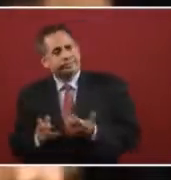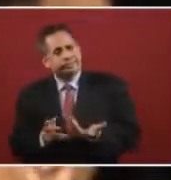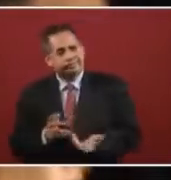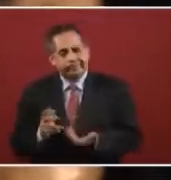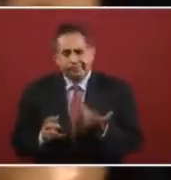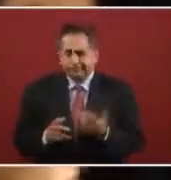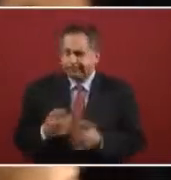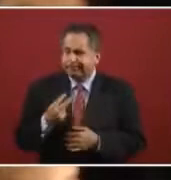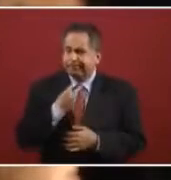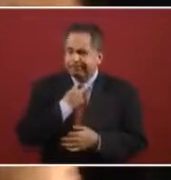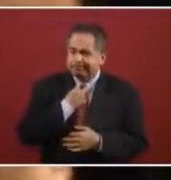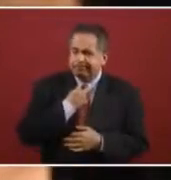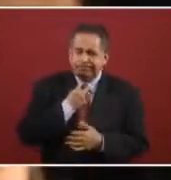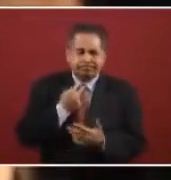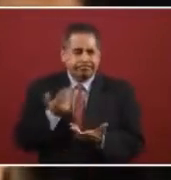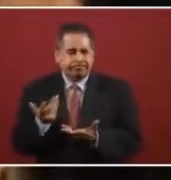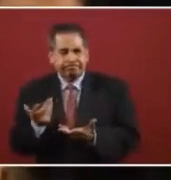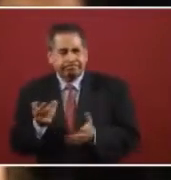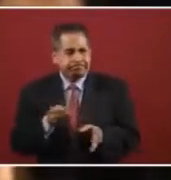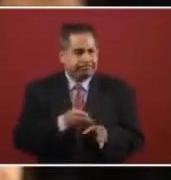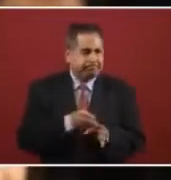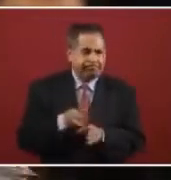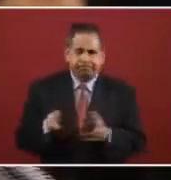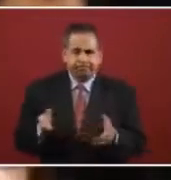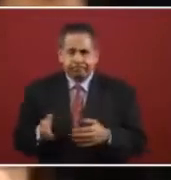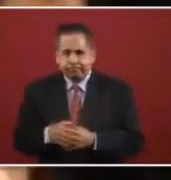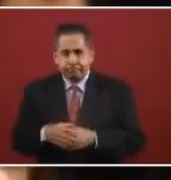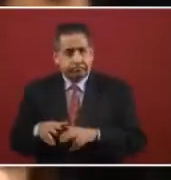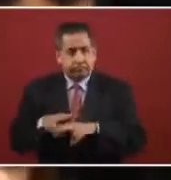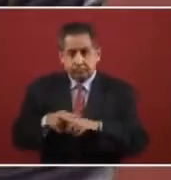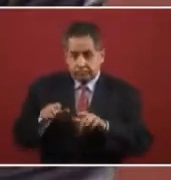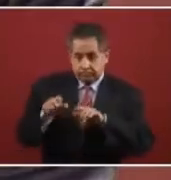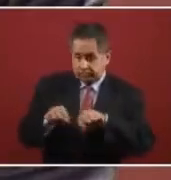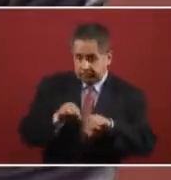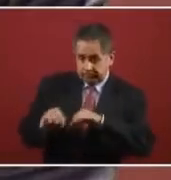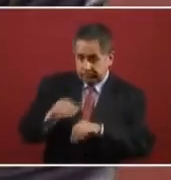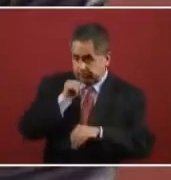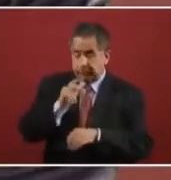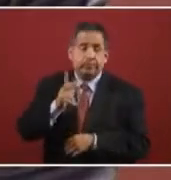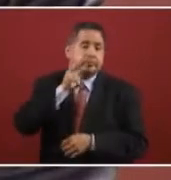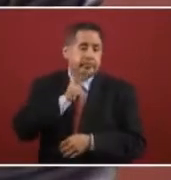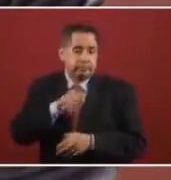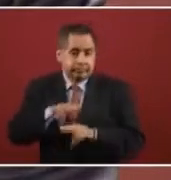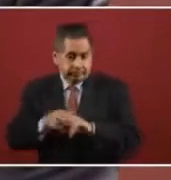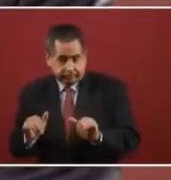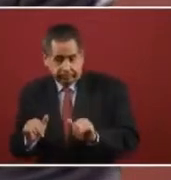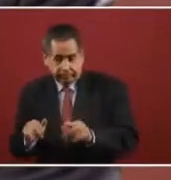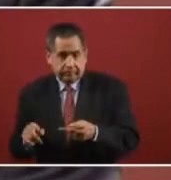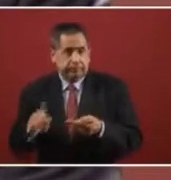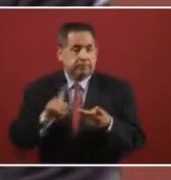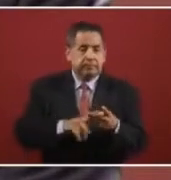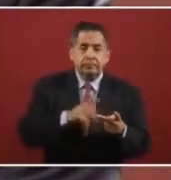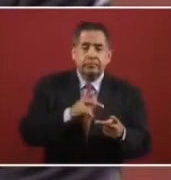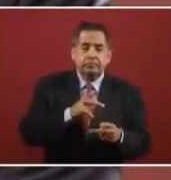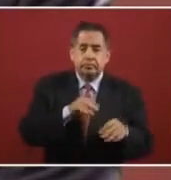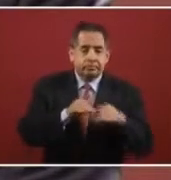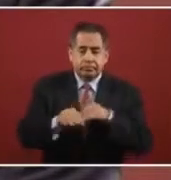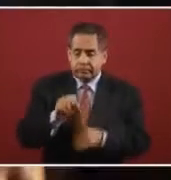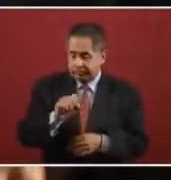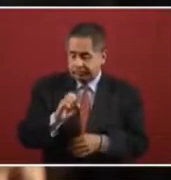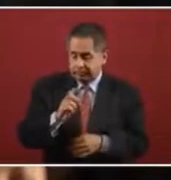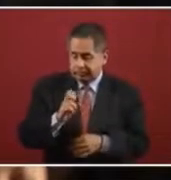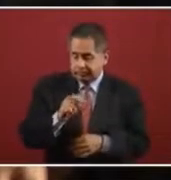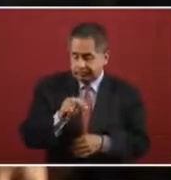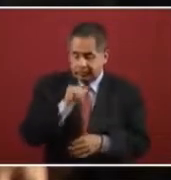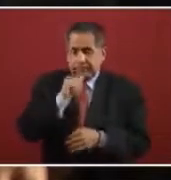they've kind of been, porque ni son trabajadores de, neither are they workers ni son trabajadores from de la Pemex, cena, nor are they for